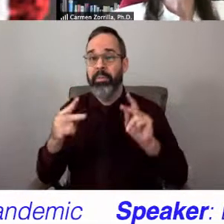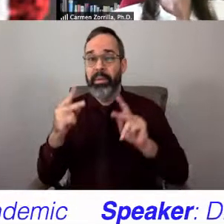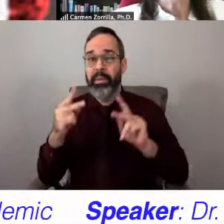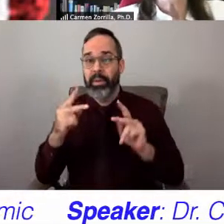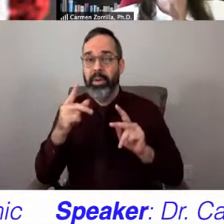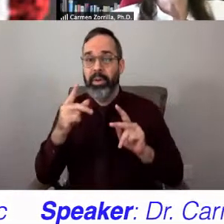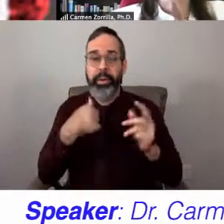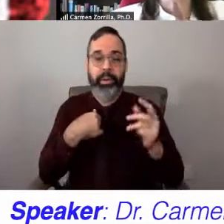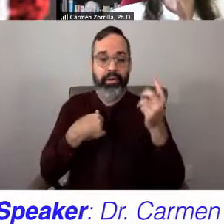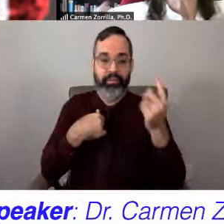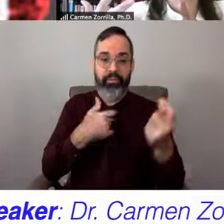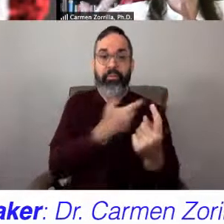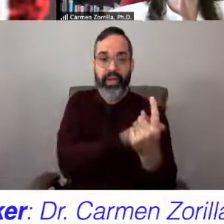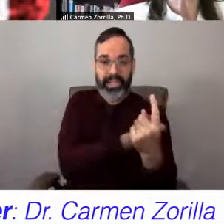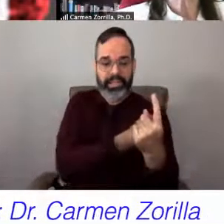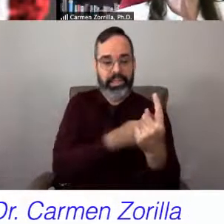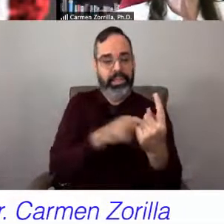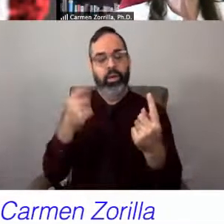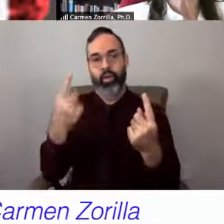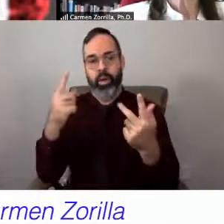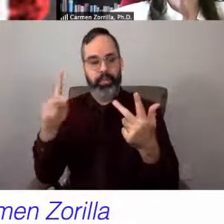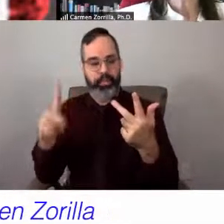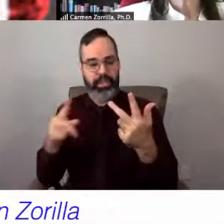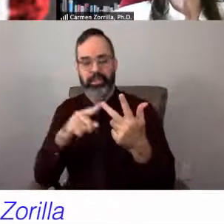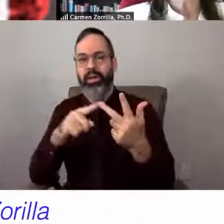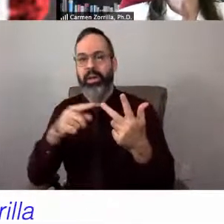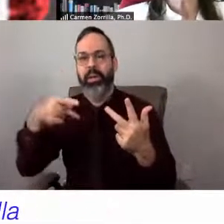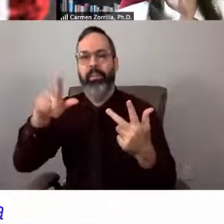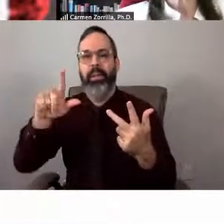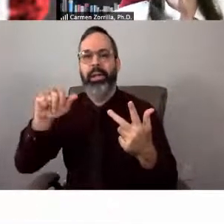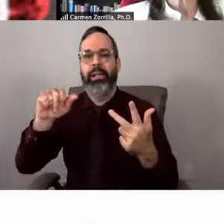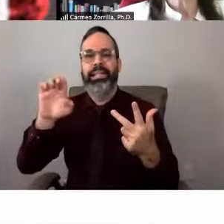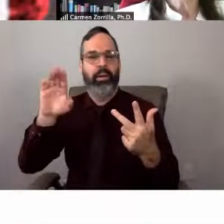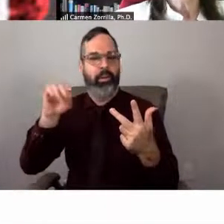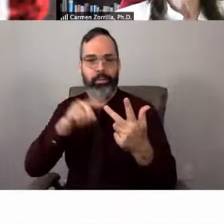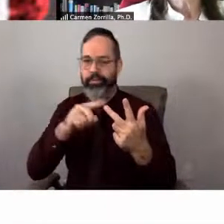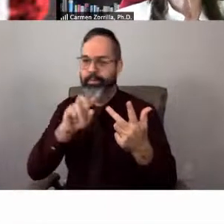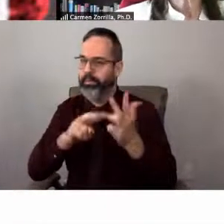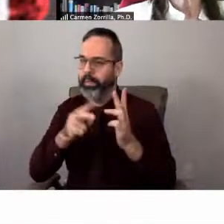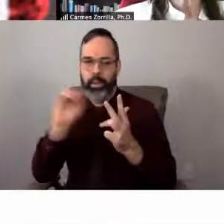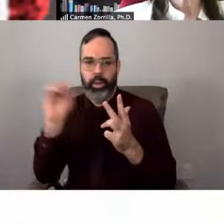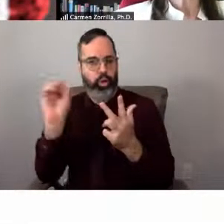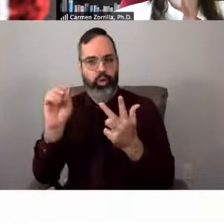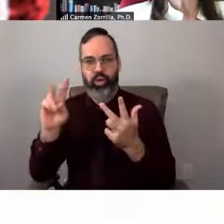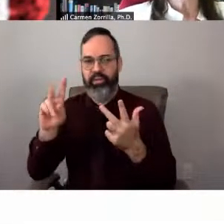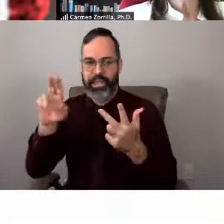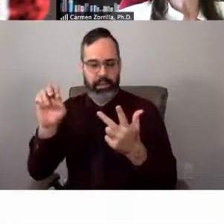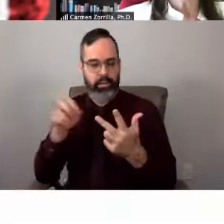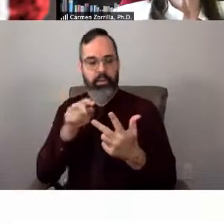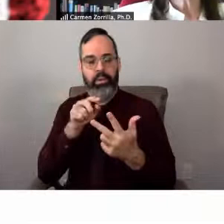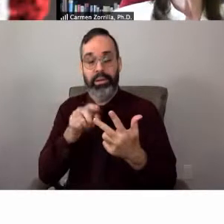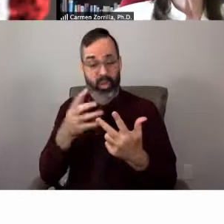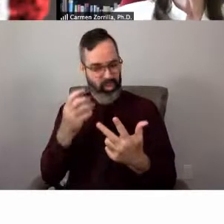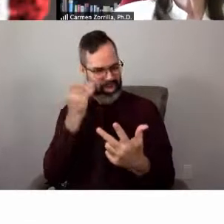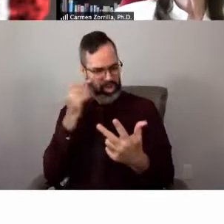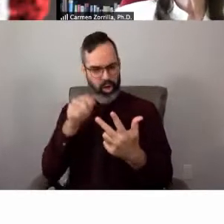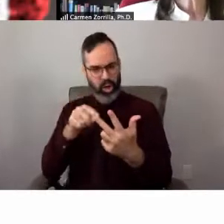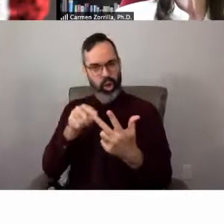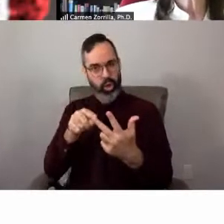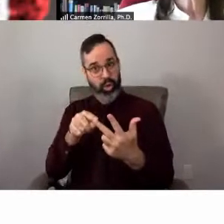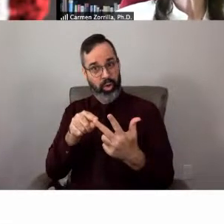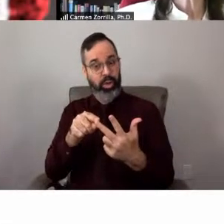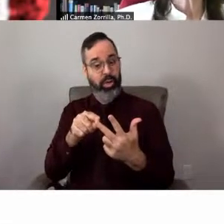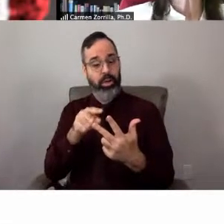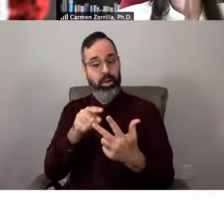with placebo, because you have to compare if the vaccine is safe and if the vaccine works. So even if we